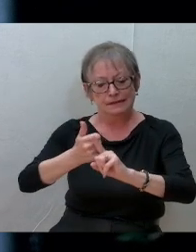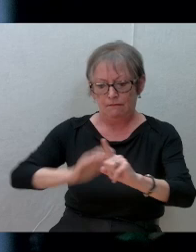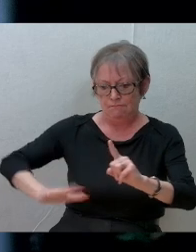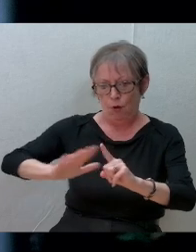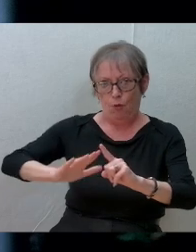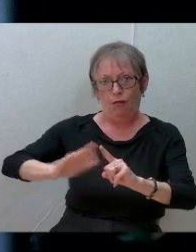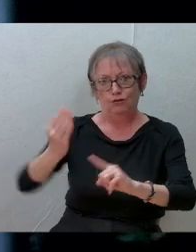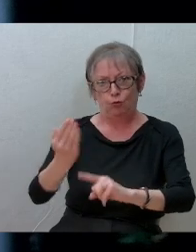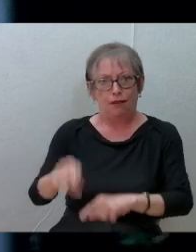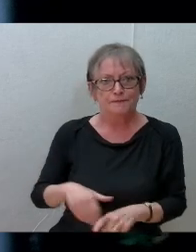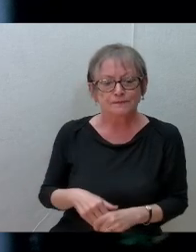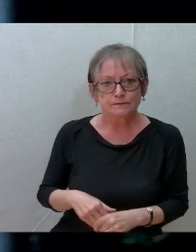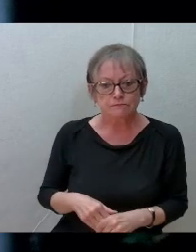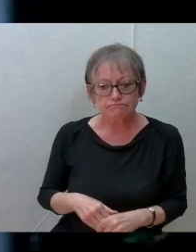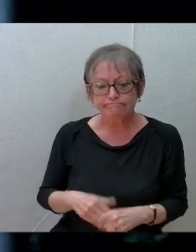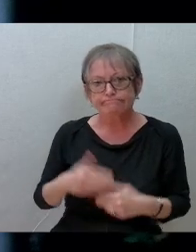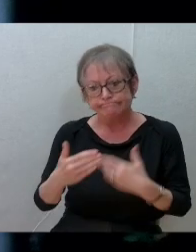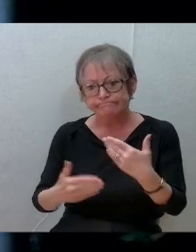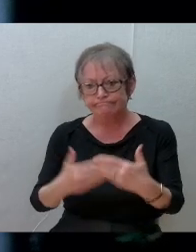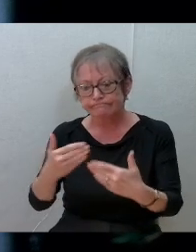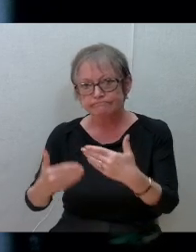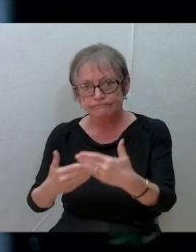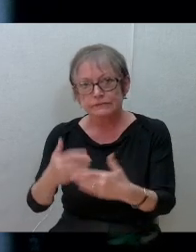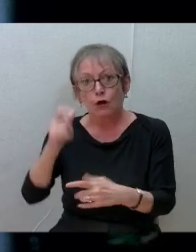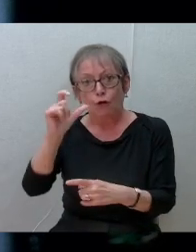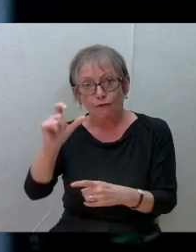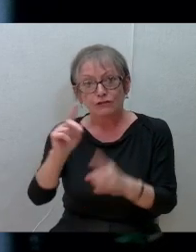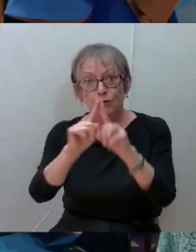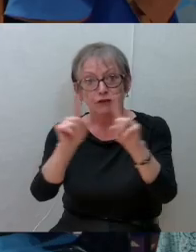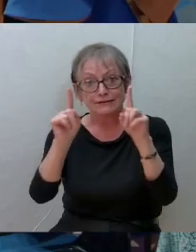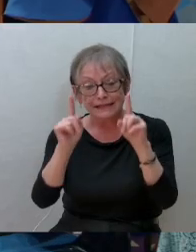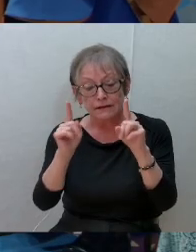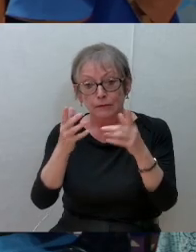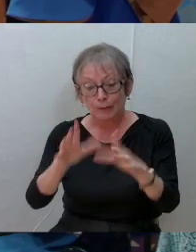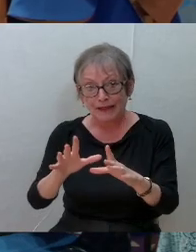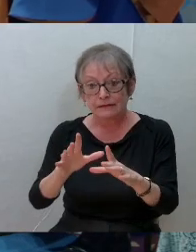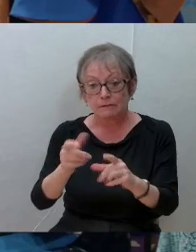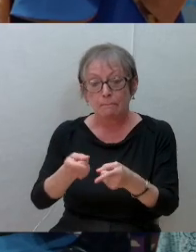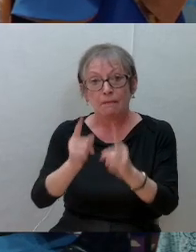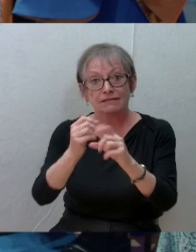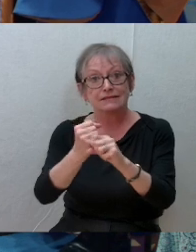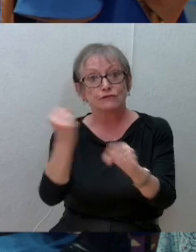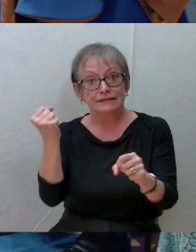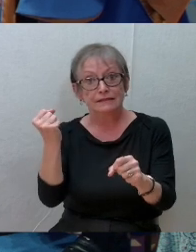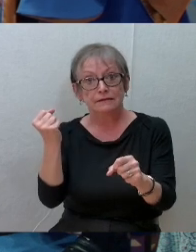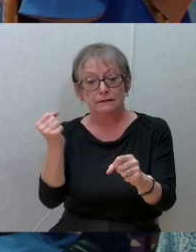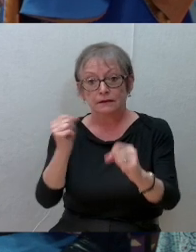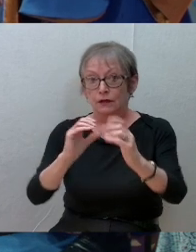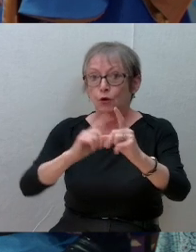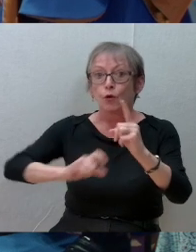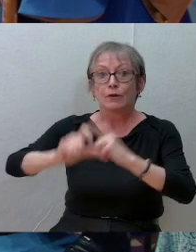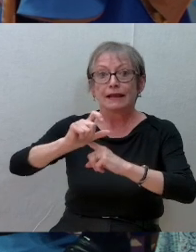school. He went on and attended Coventry University, where he gained a master's degree in